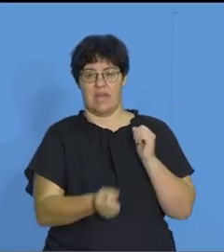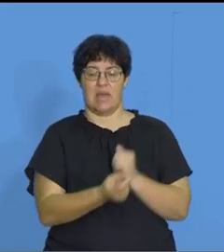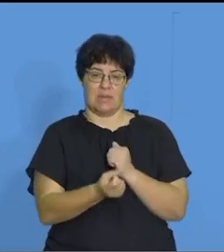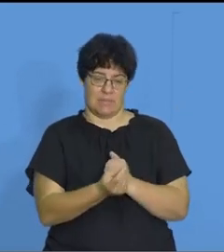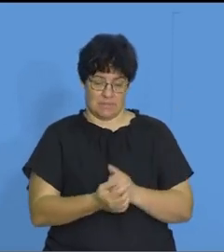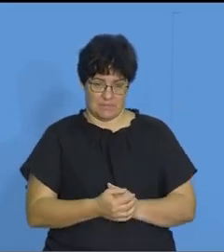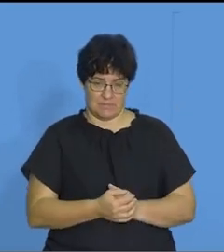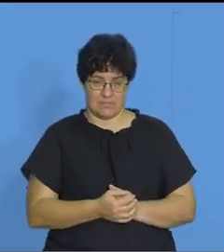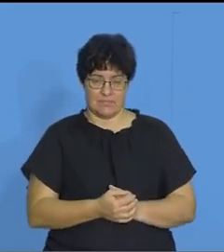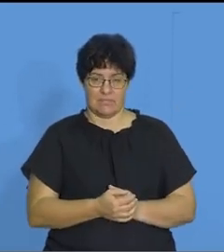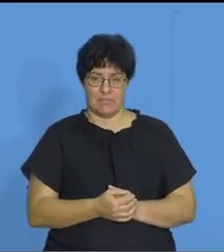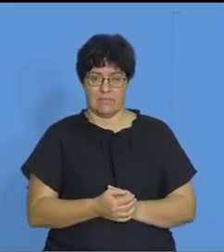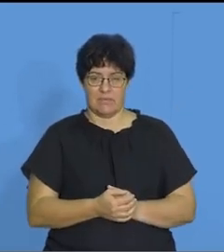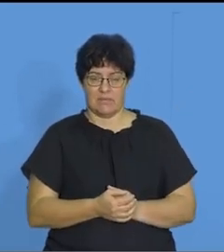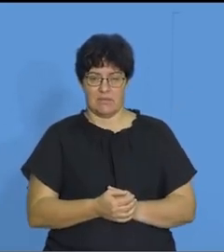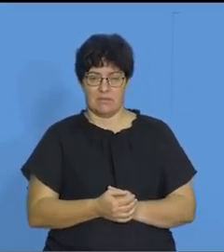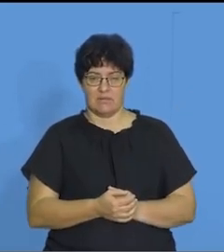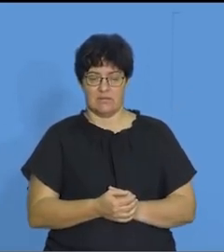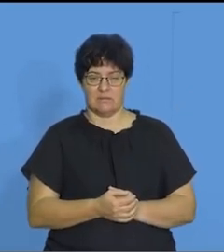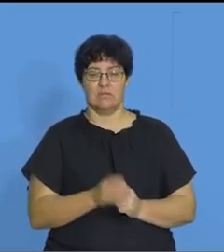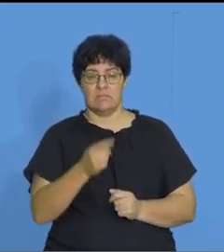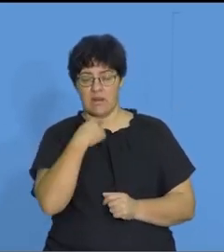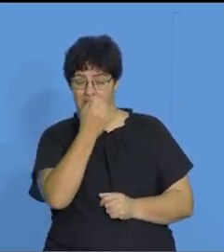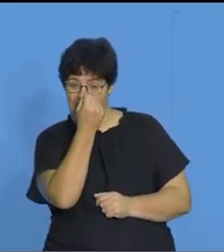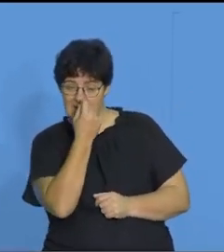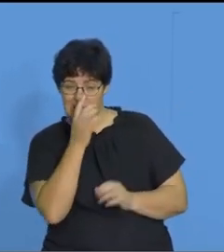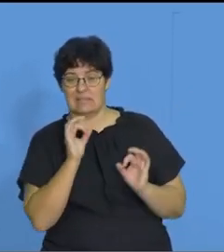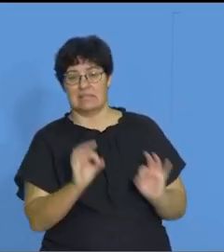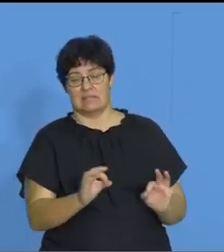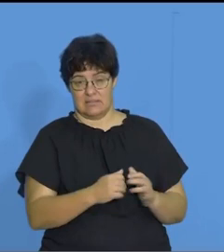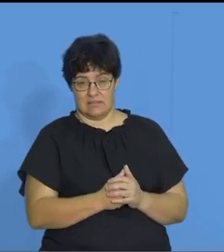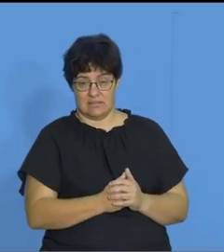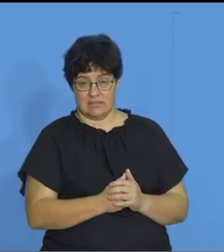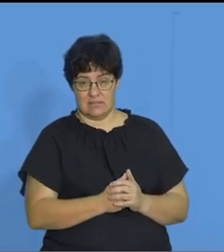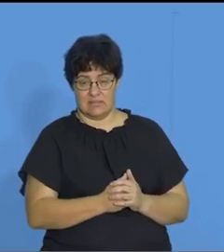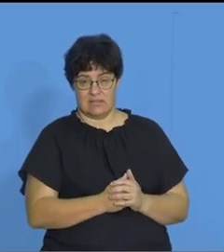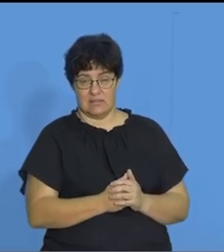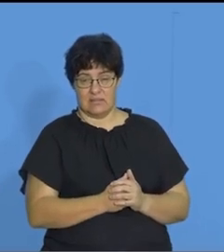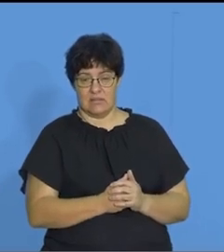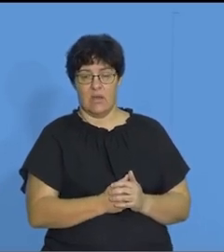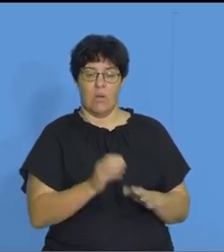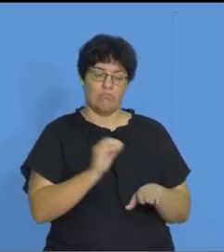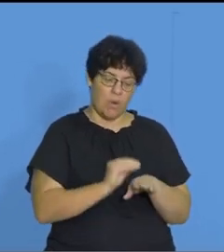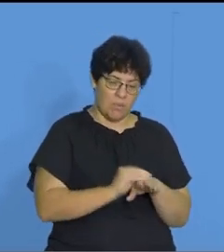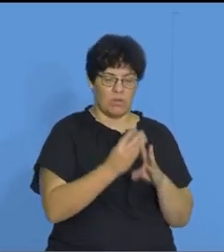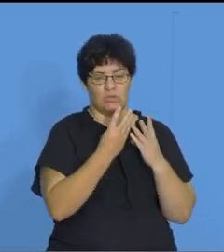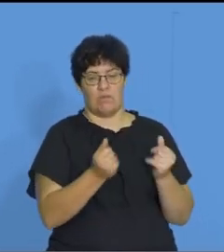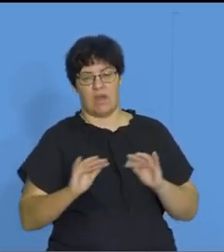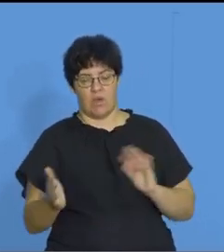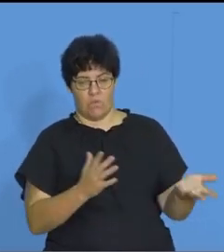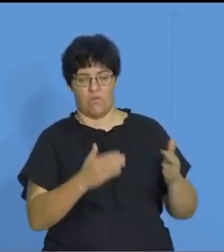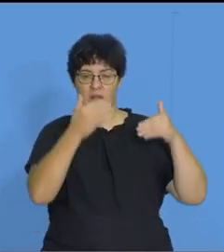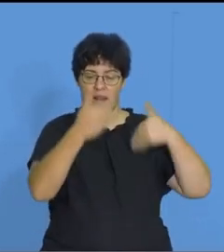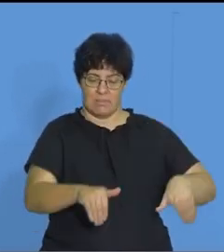the calculations are concerned. Right. Hopefully, this makes a lot of sense in as far as, you know,